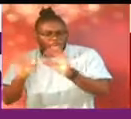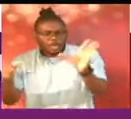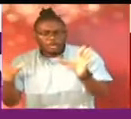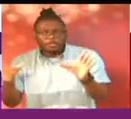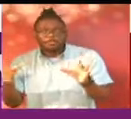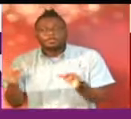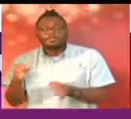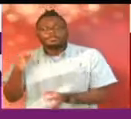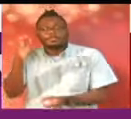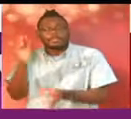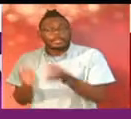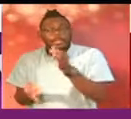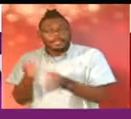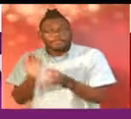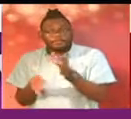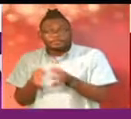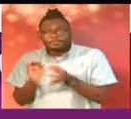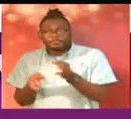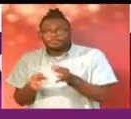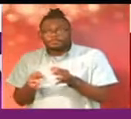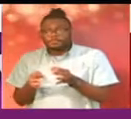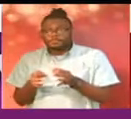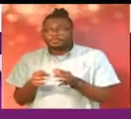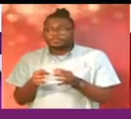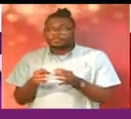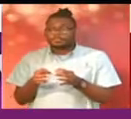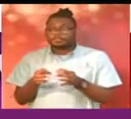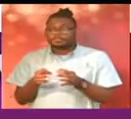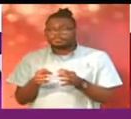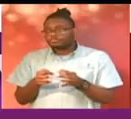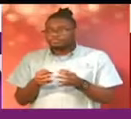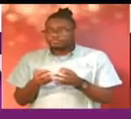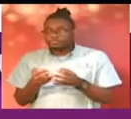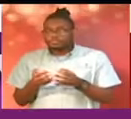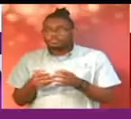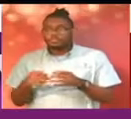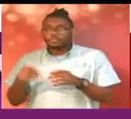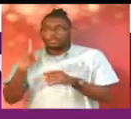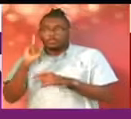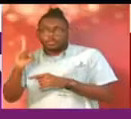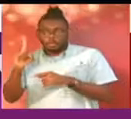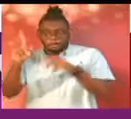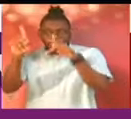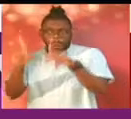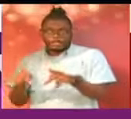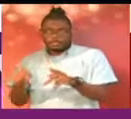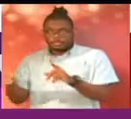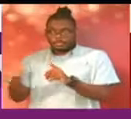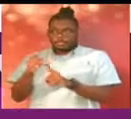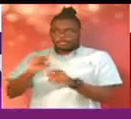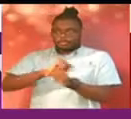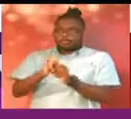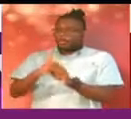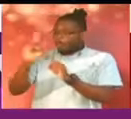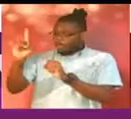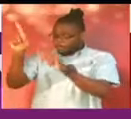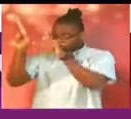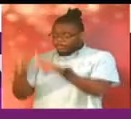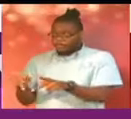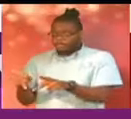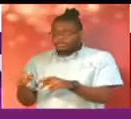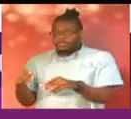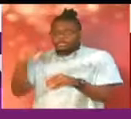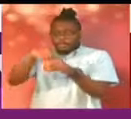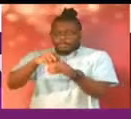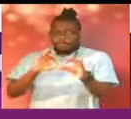Should a family be put in quarantine once one member of the household tests positive, or would they only be